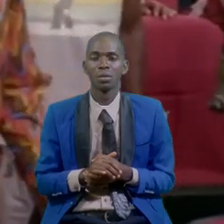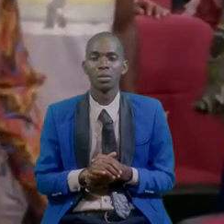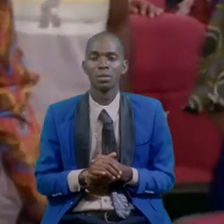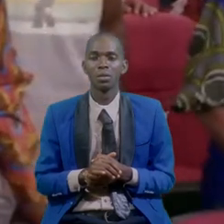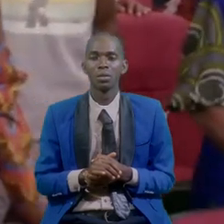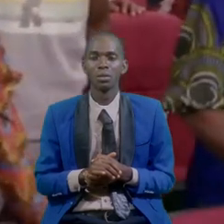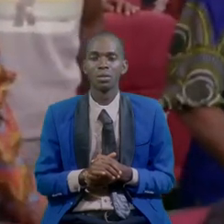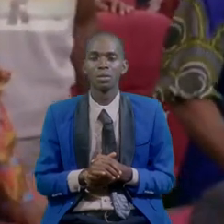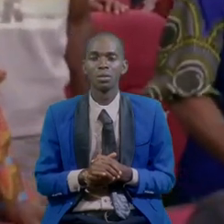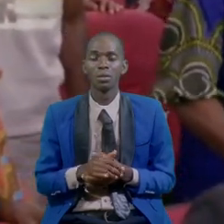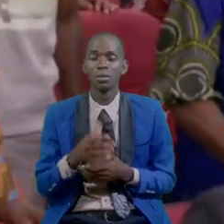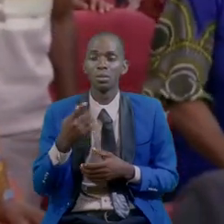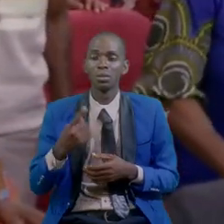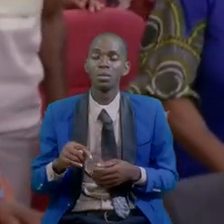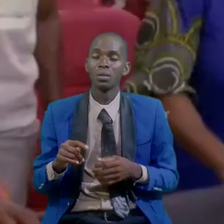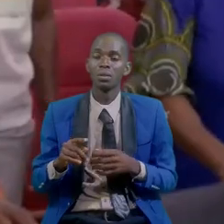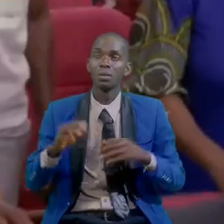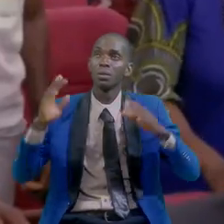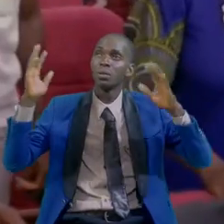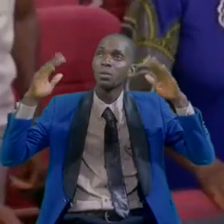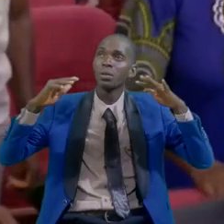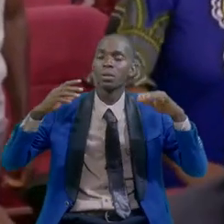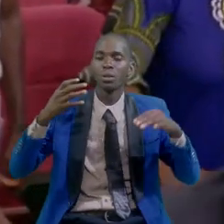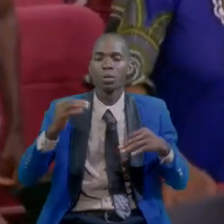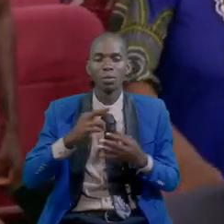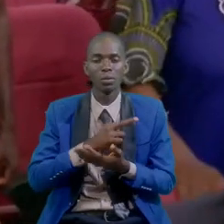The rain of righteousness.